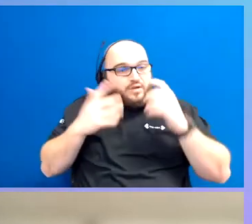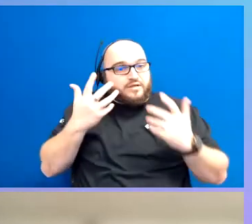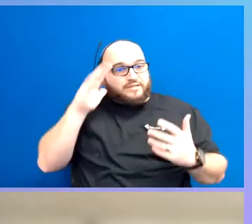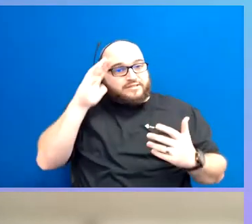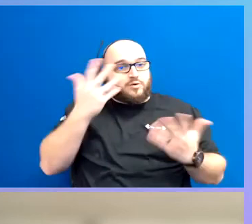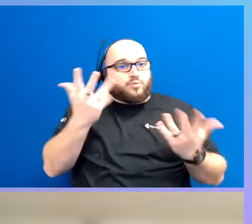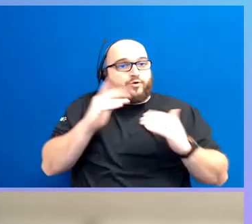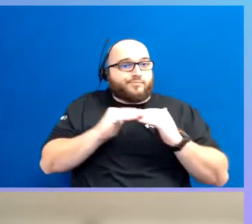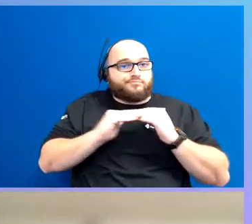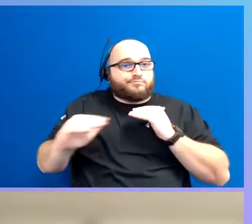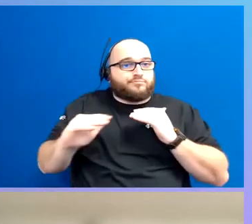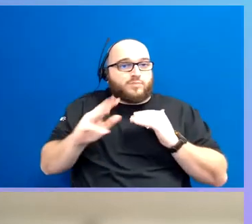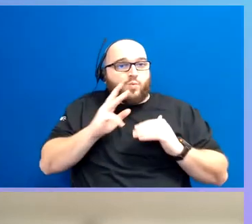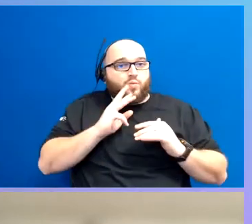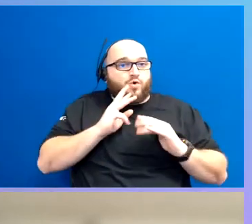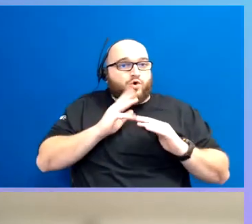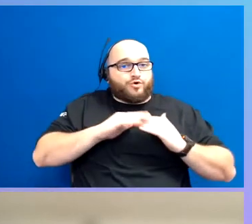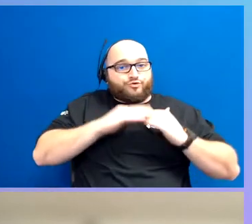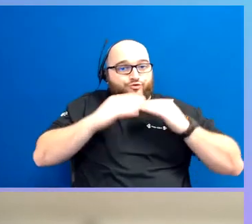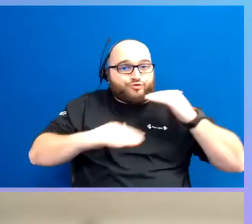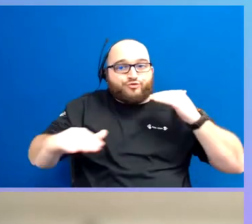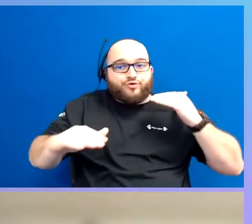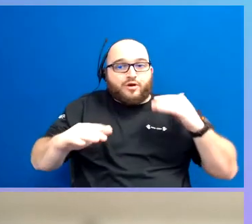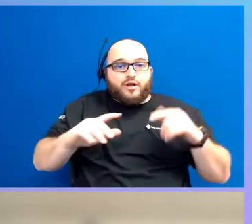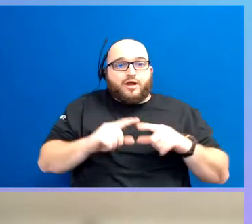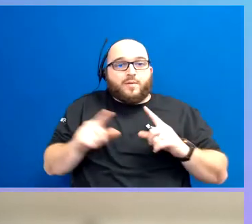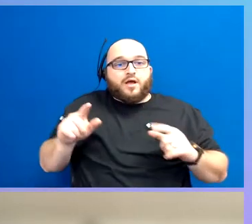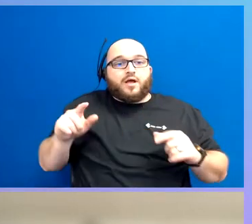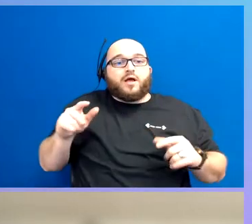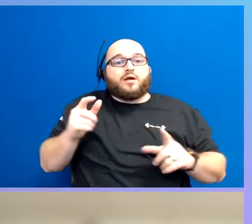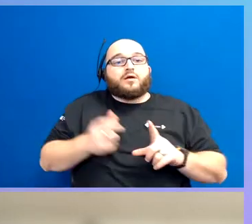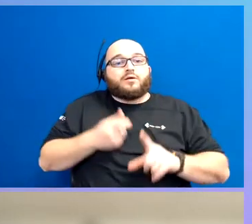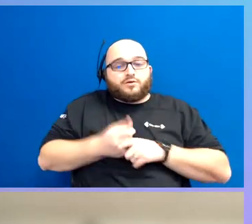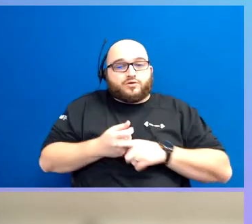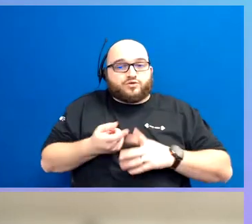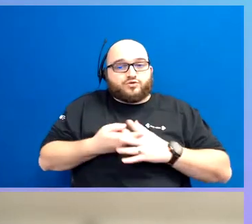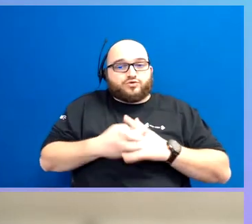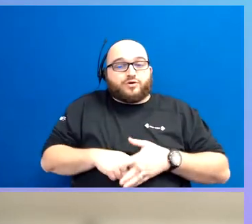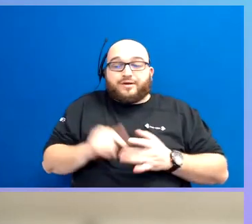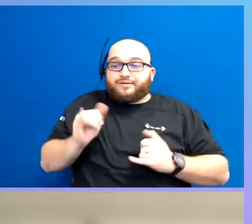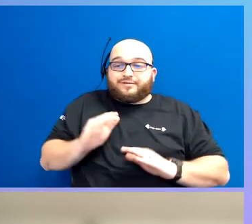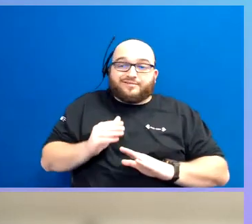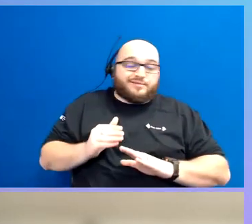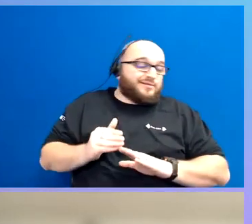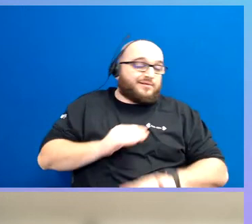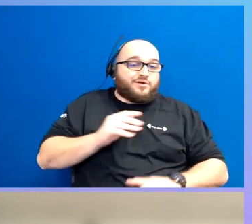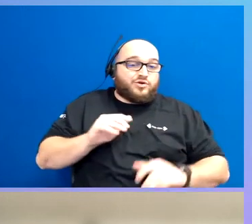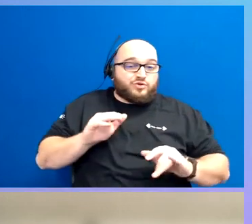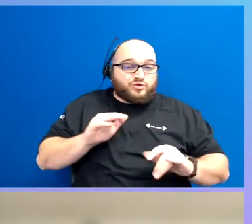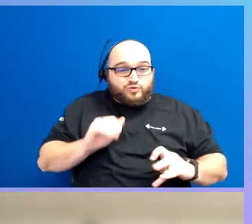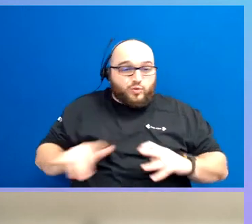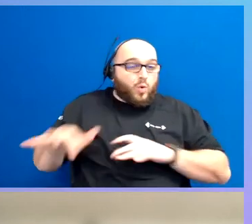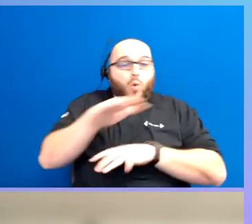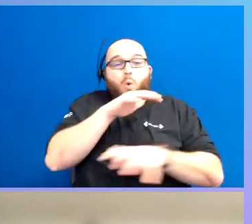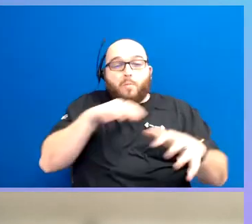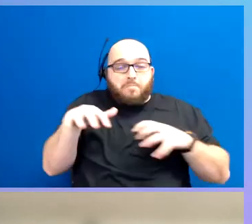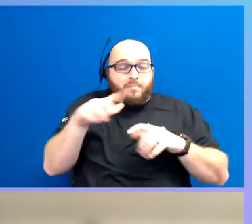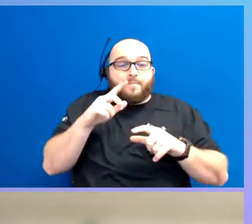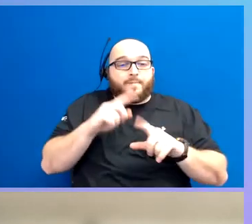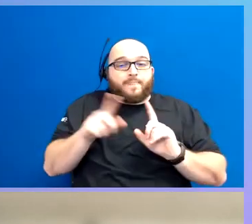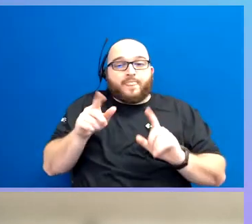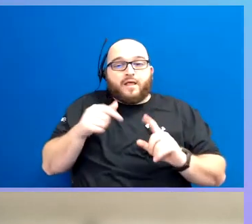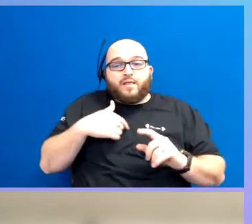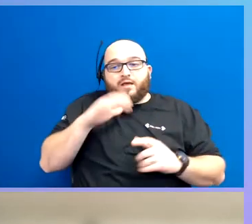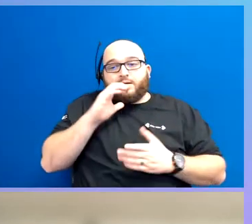but things started to change. So still pre-storm, but there were ripples on the horizon, and the image on the right